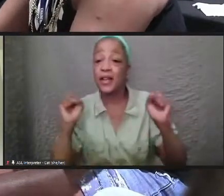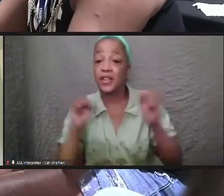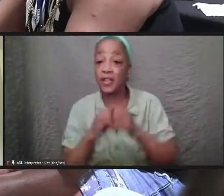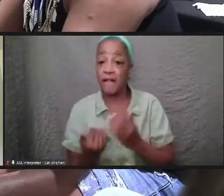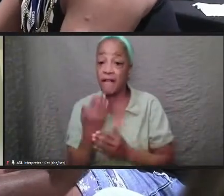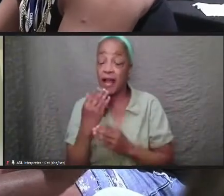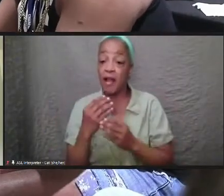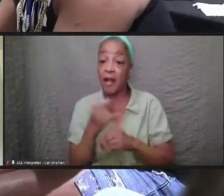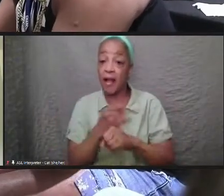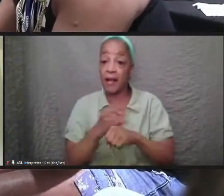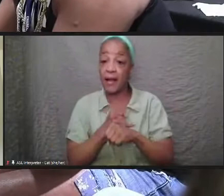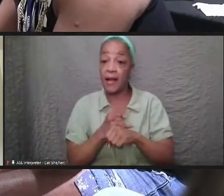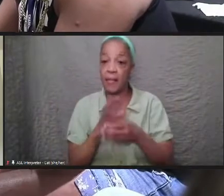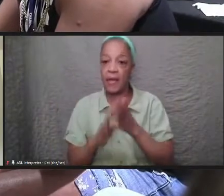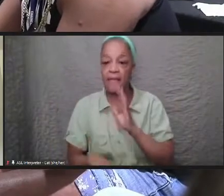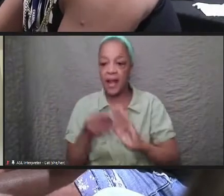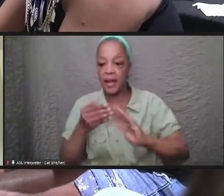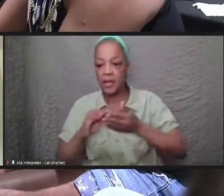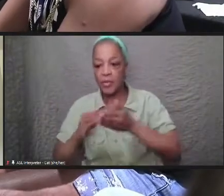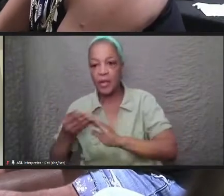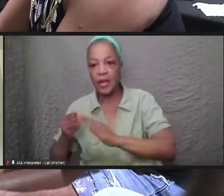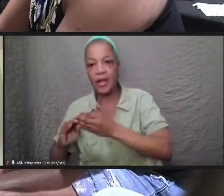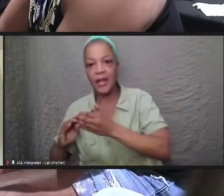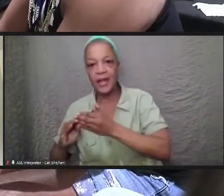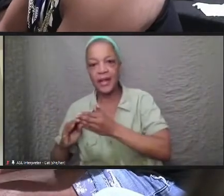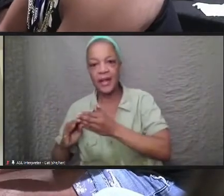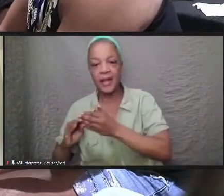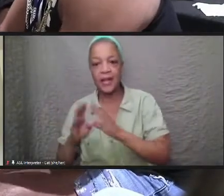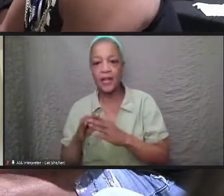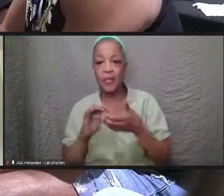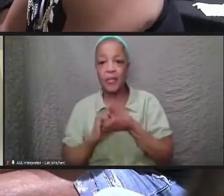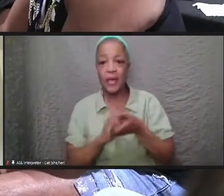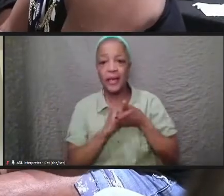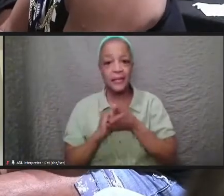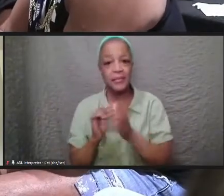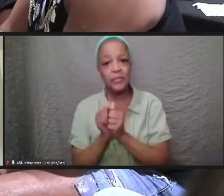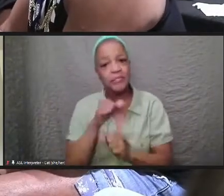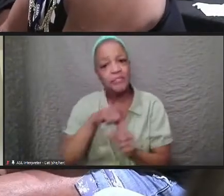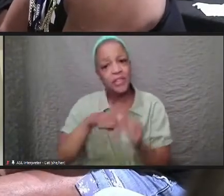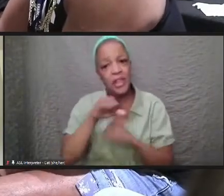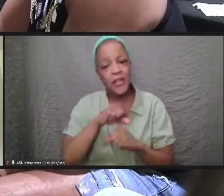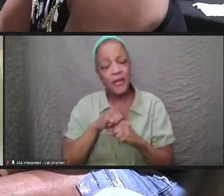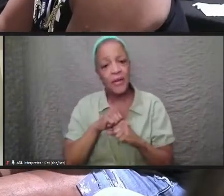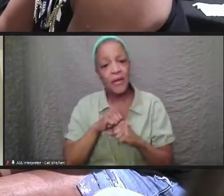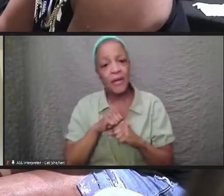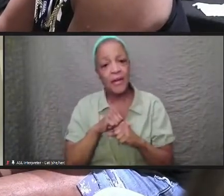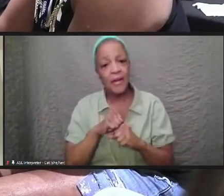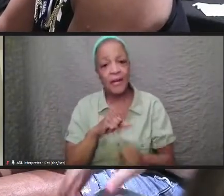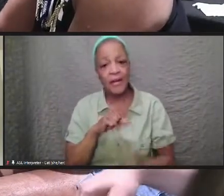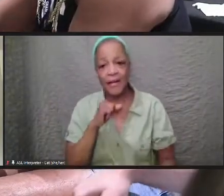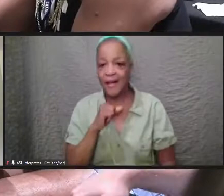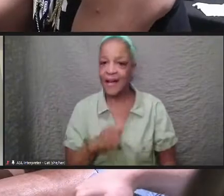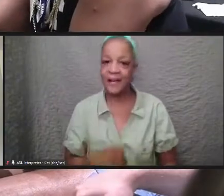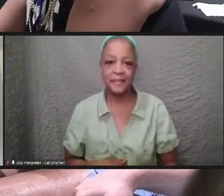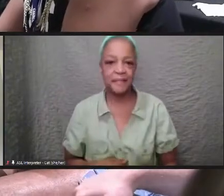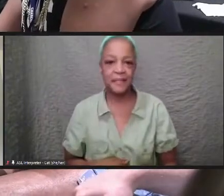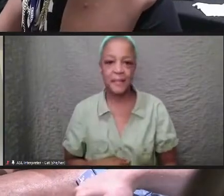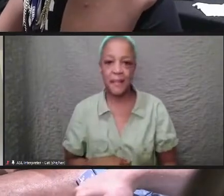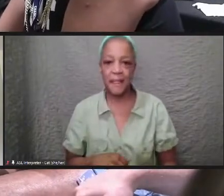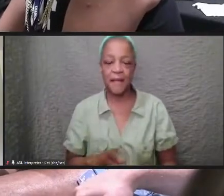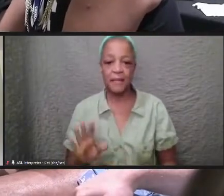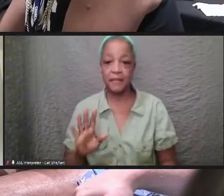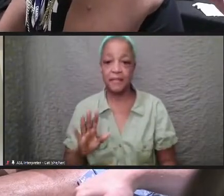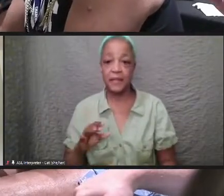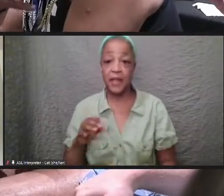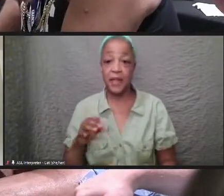sense of trying to find community and to be with each other, I didn't feel I had,